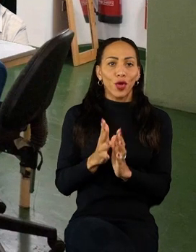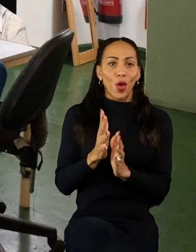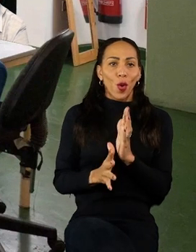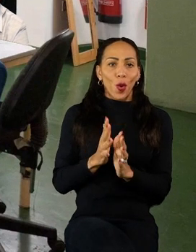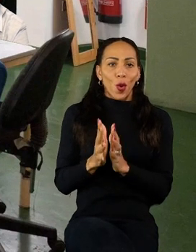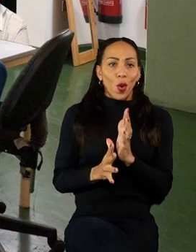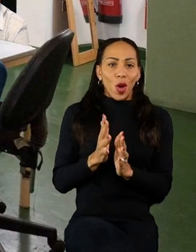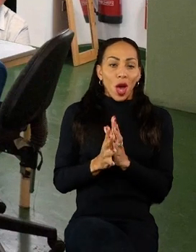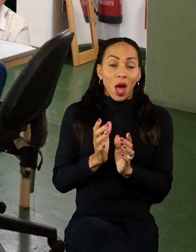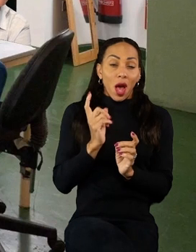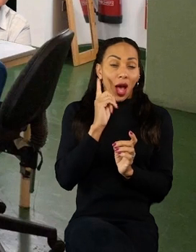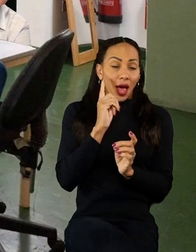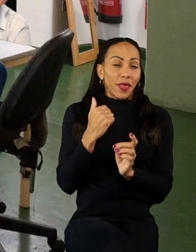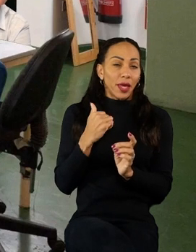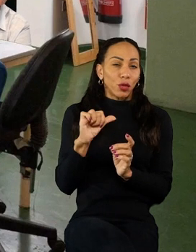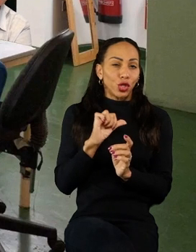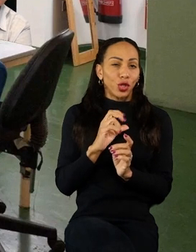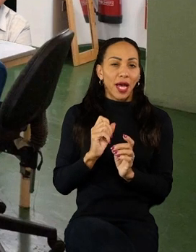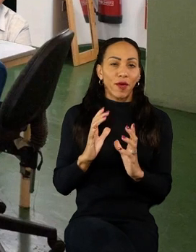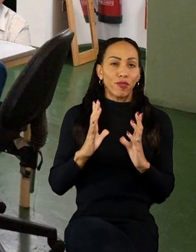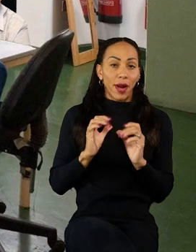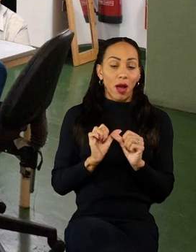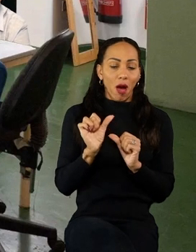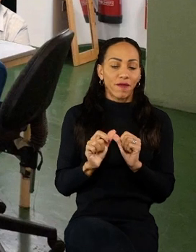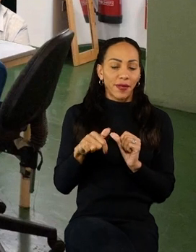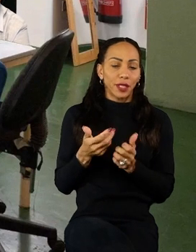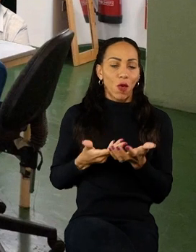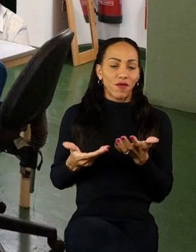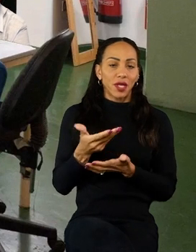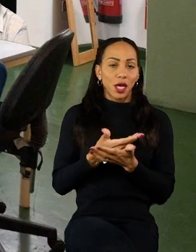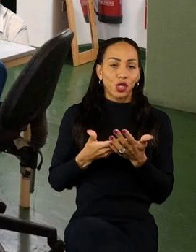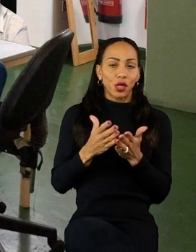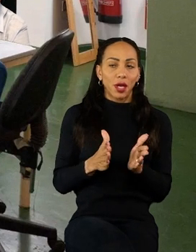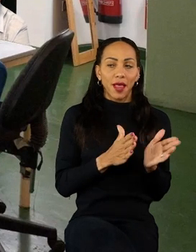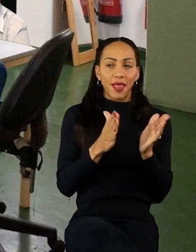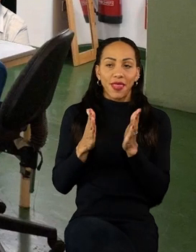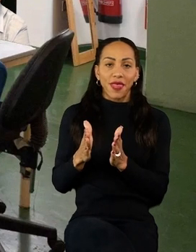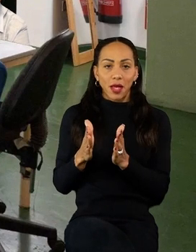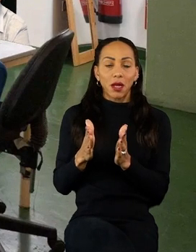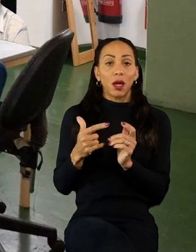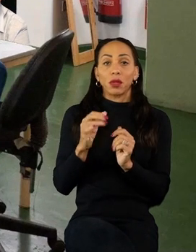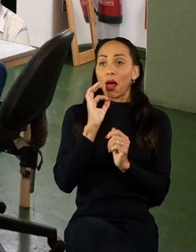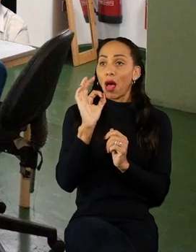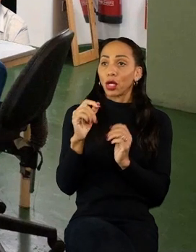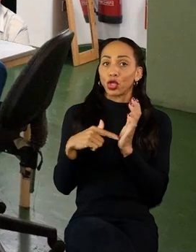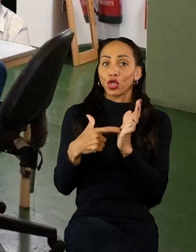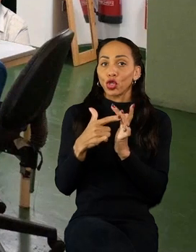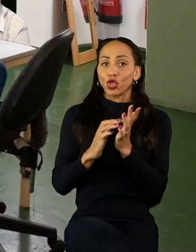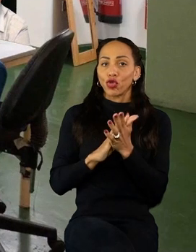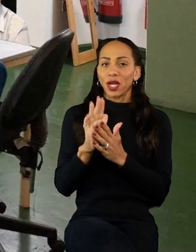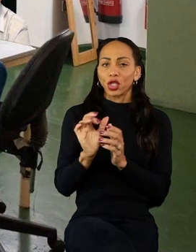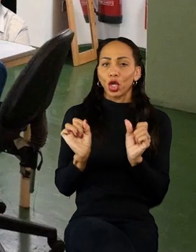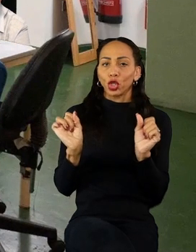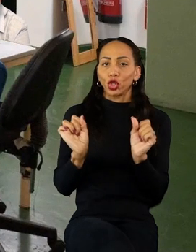going to finish up about 12:30. So it's and I think we're going to have a break after this